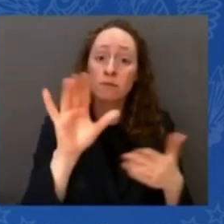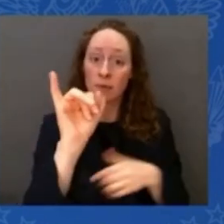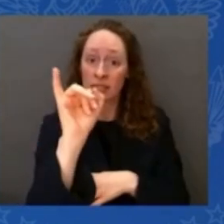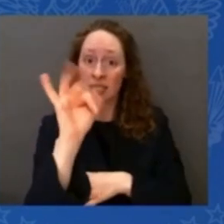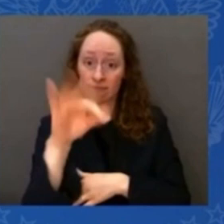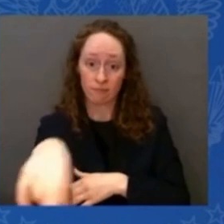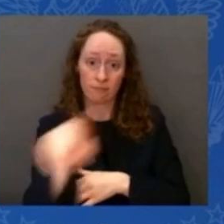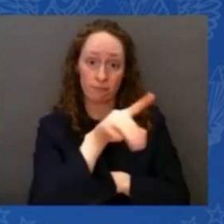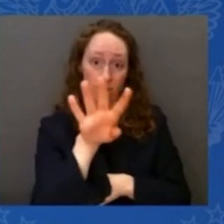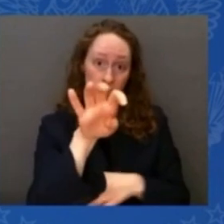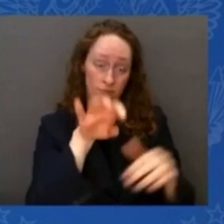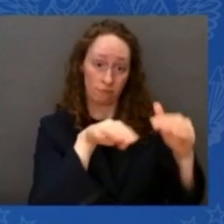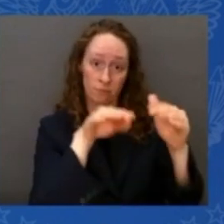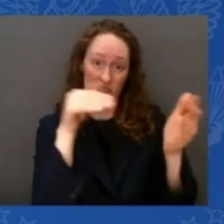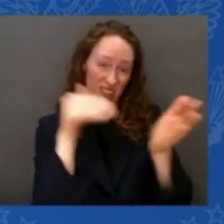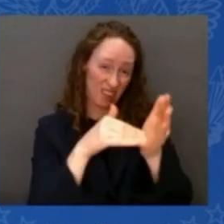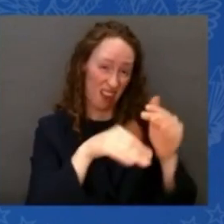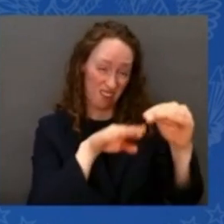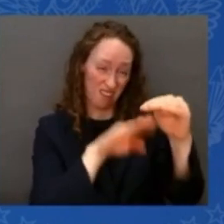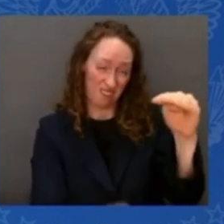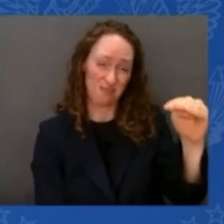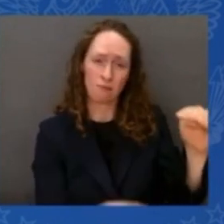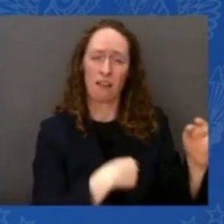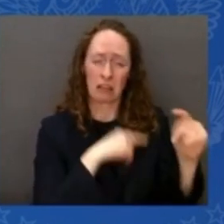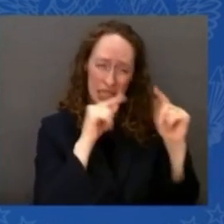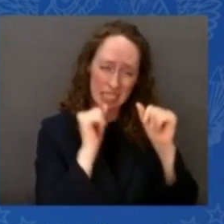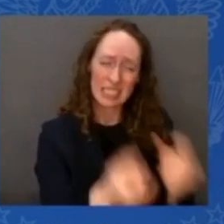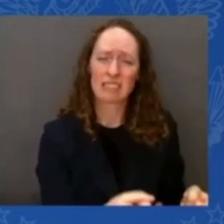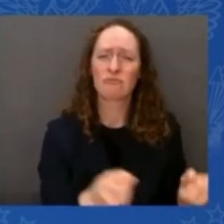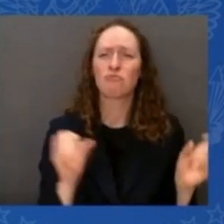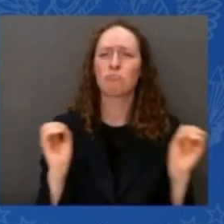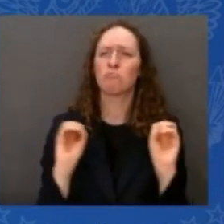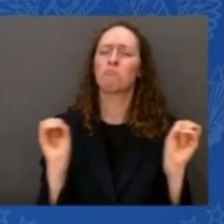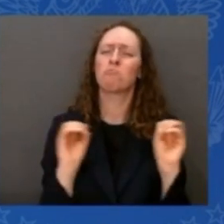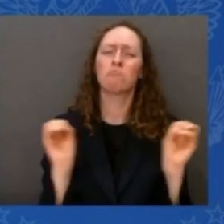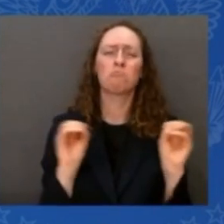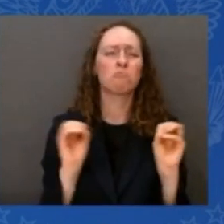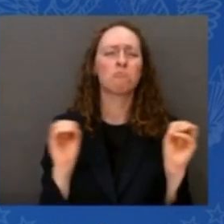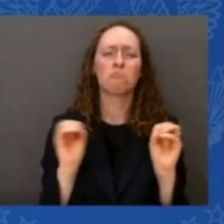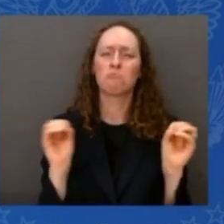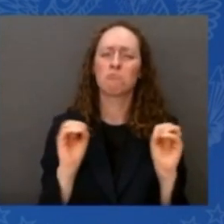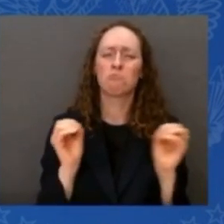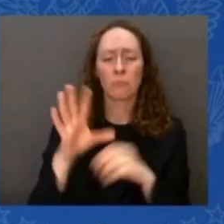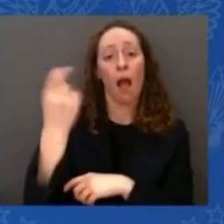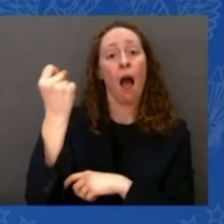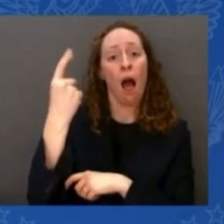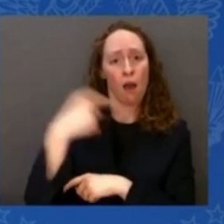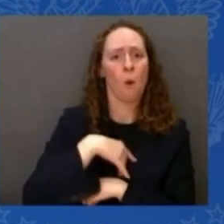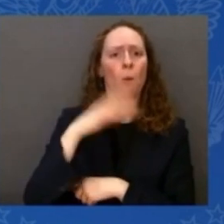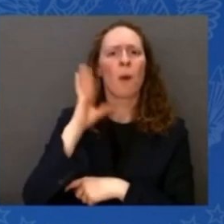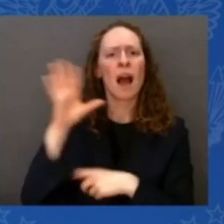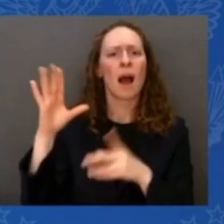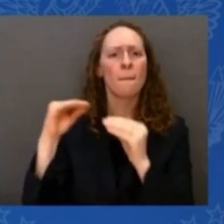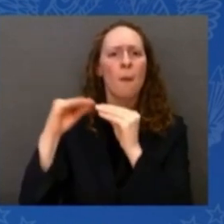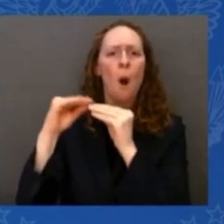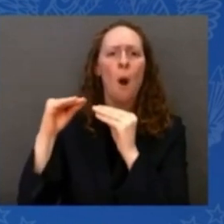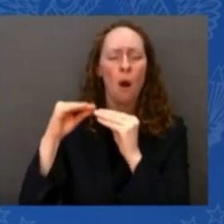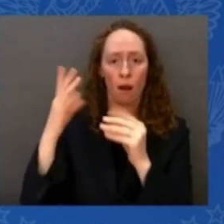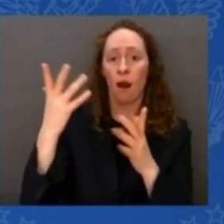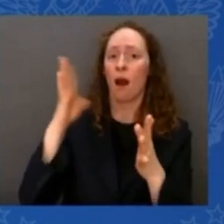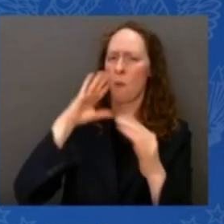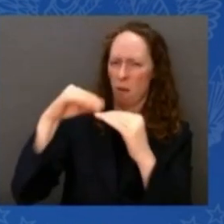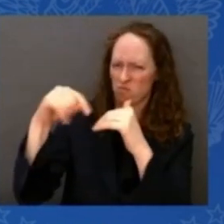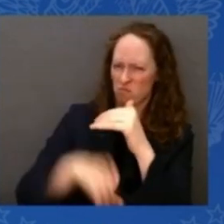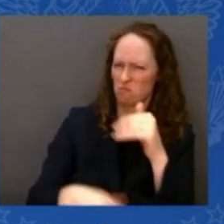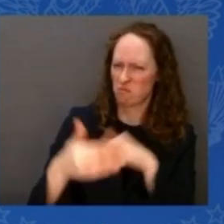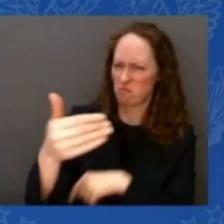taxes. But lay it out by March 9th, everything, and what we're going to cut, what we're going to spend, what we're going to do. Just lay it on the